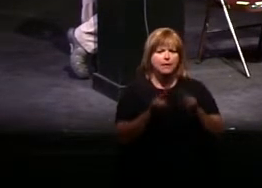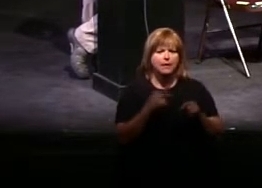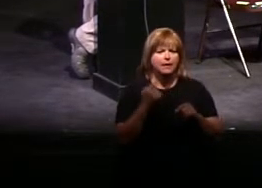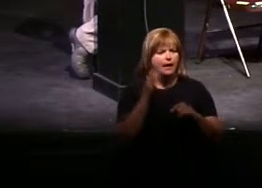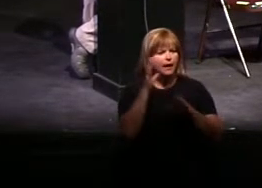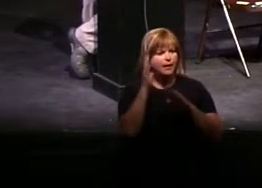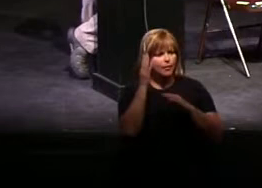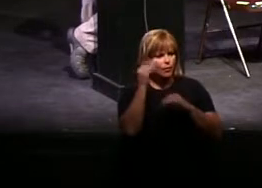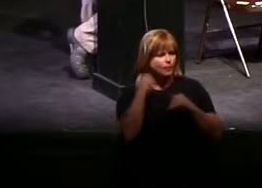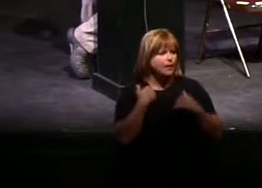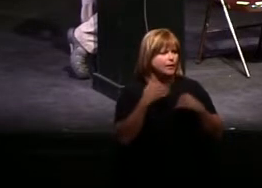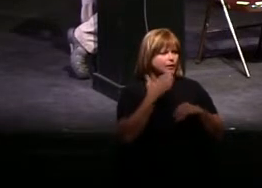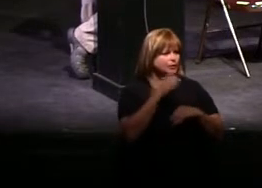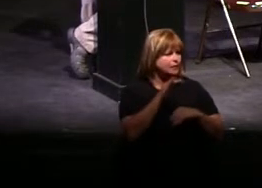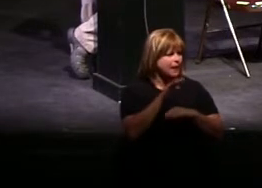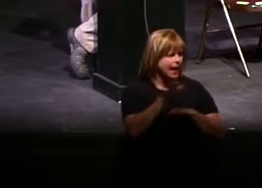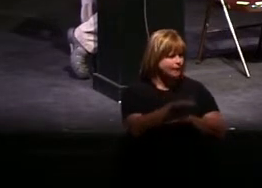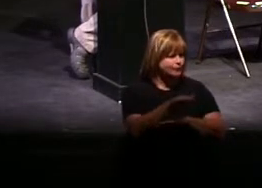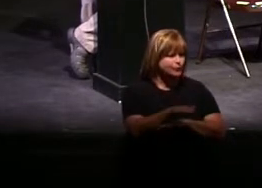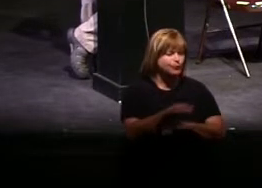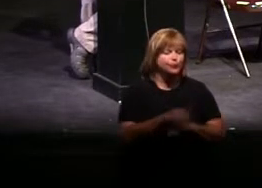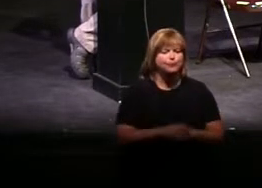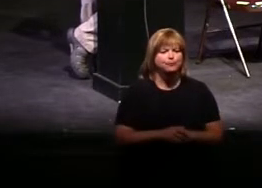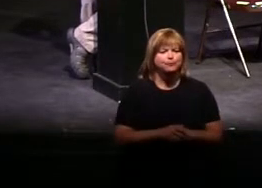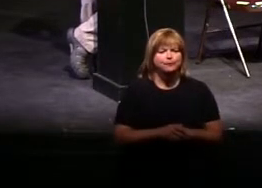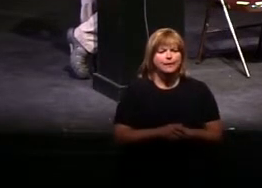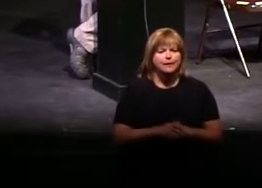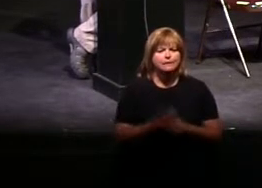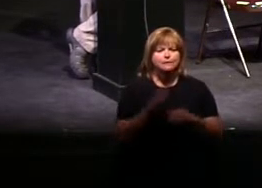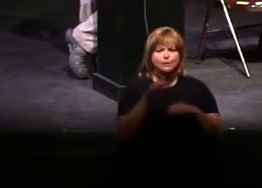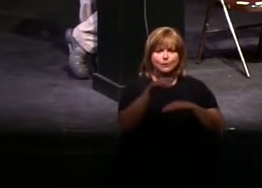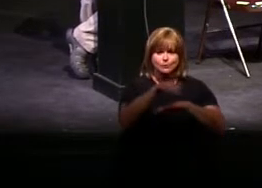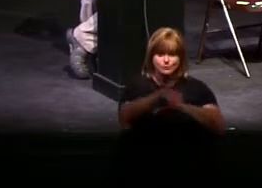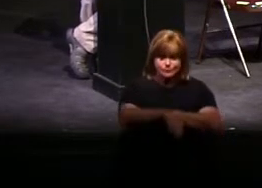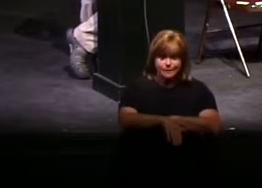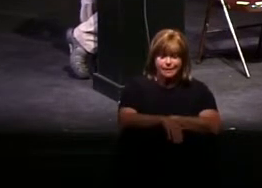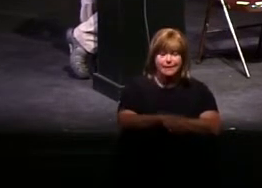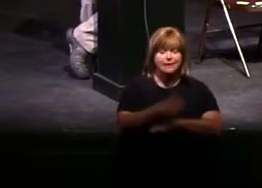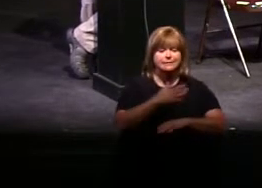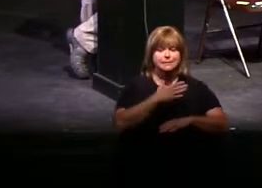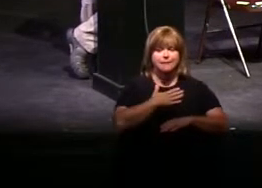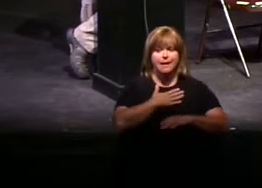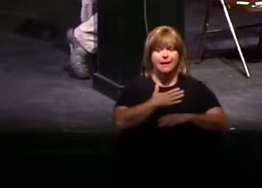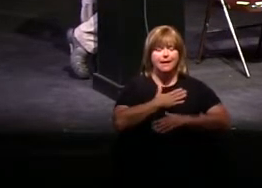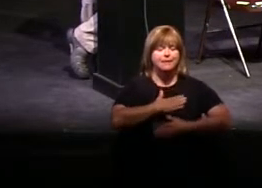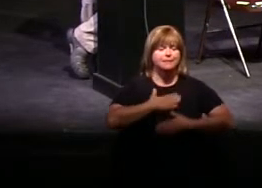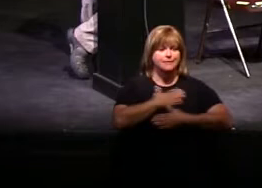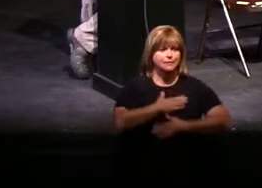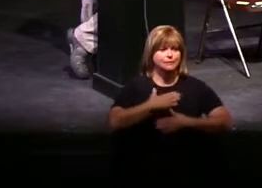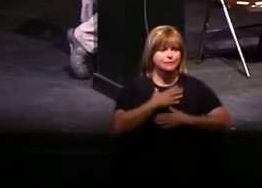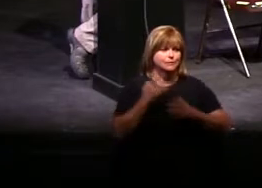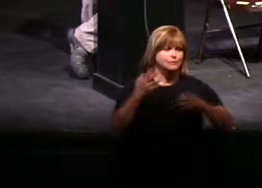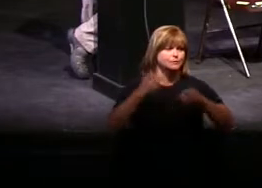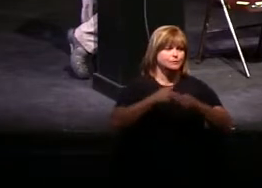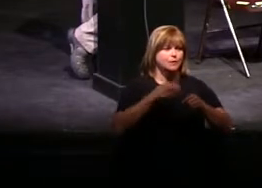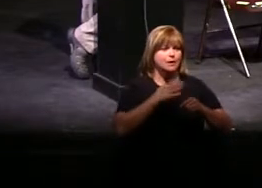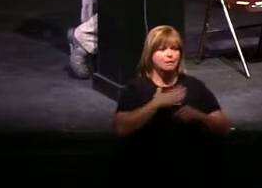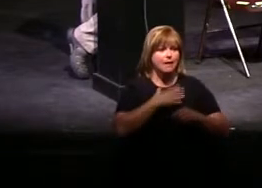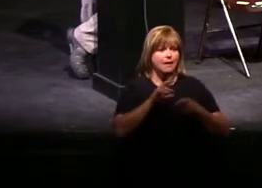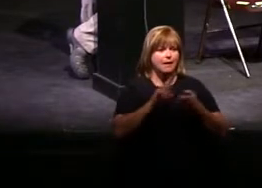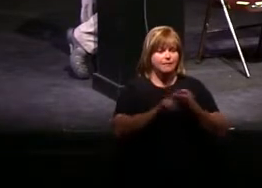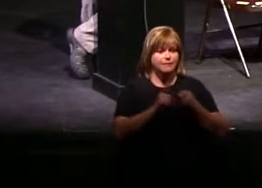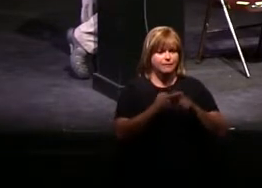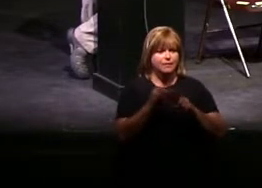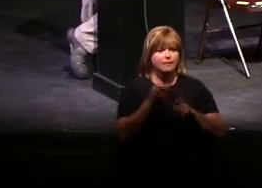hope you had a good afternoon. So this evening, it's my great pleasure to join my friend Donna Potts from